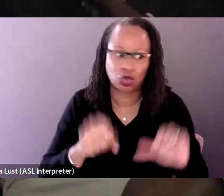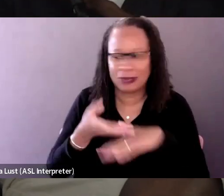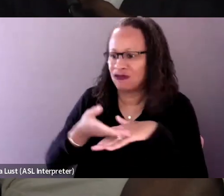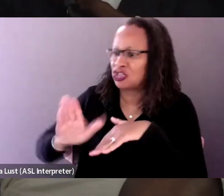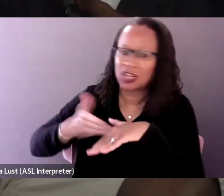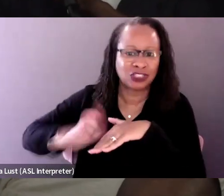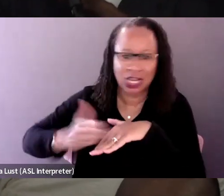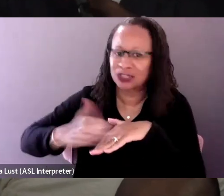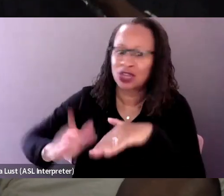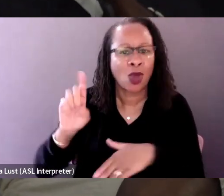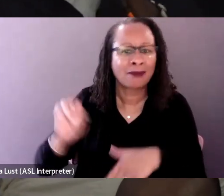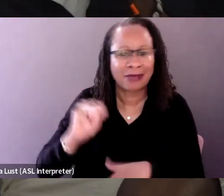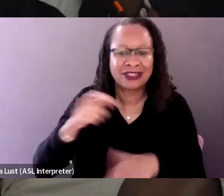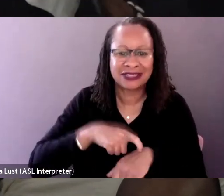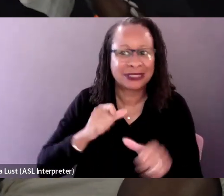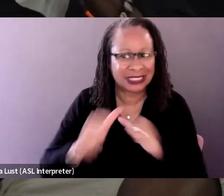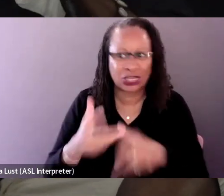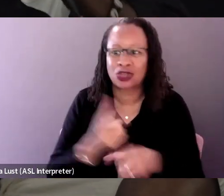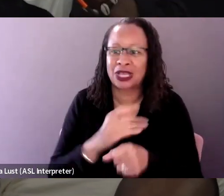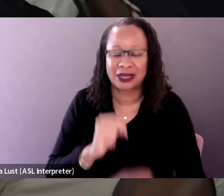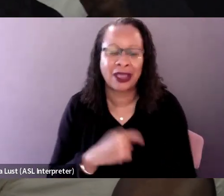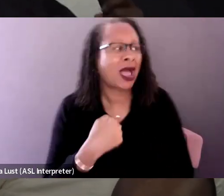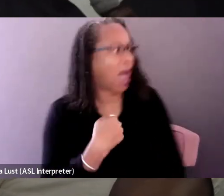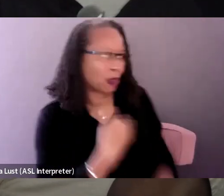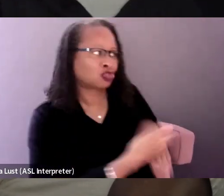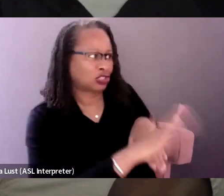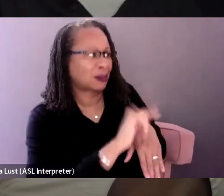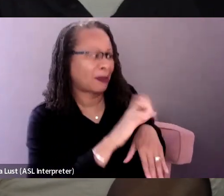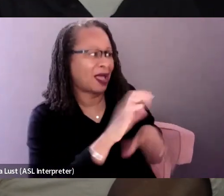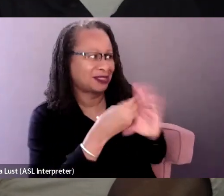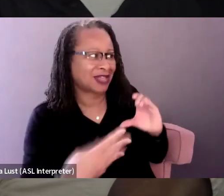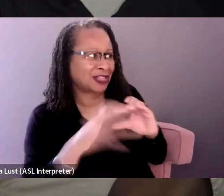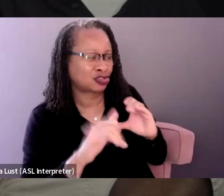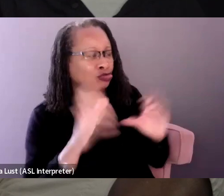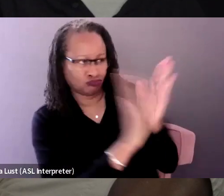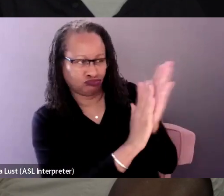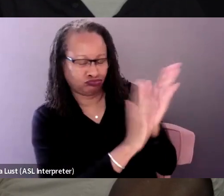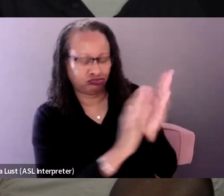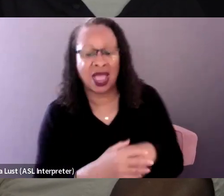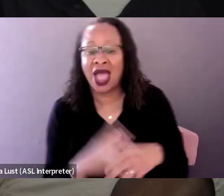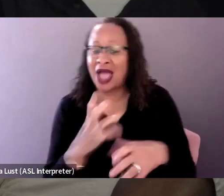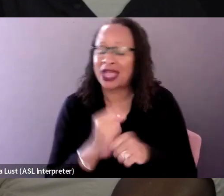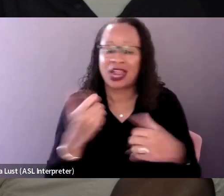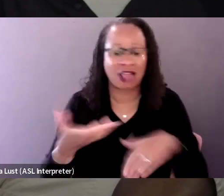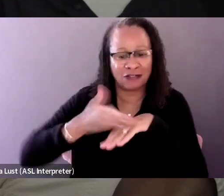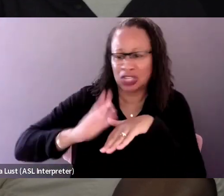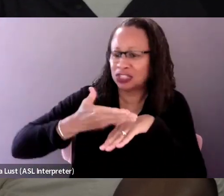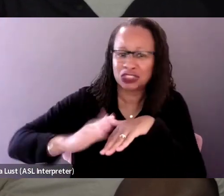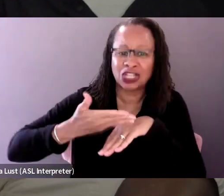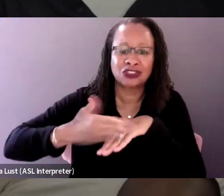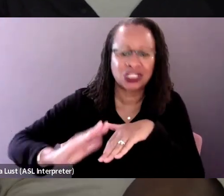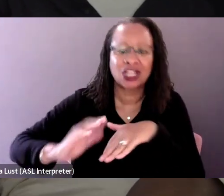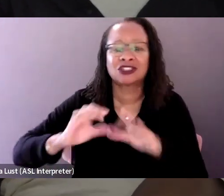I didn't get to Sundance either, so cheers. It was tough. Boom. I got a lot of rejection letters from Sundance, but at one point, they sent